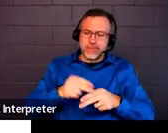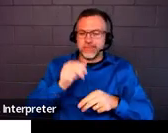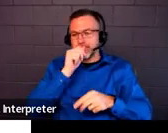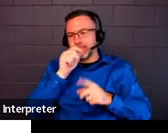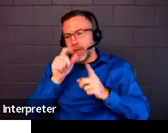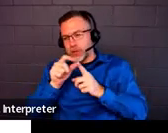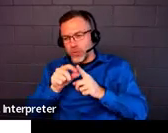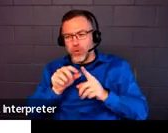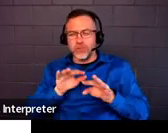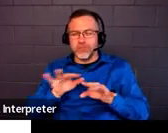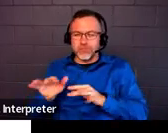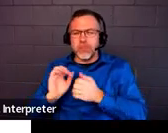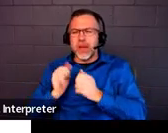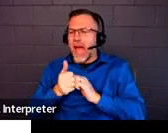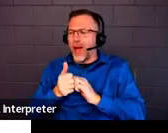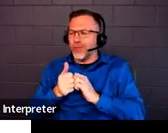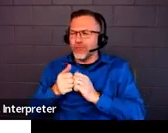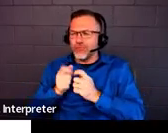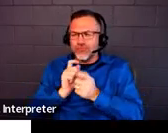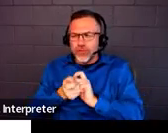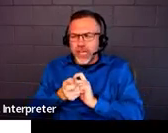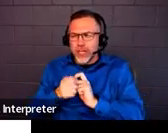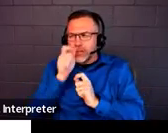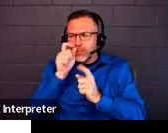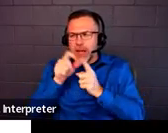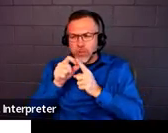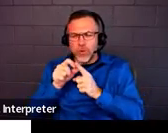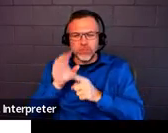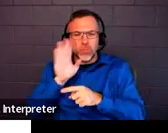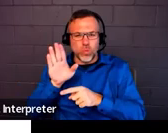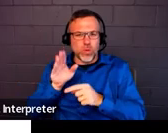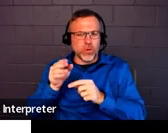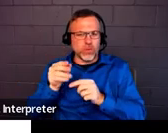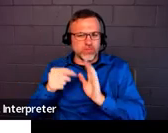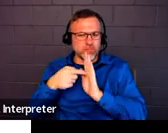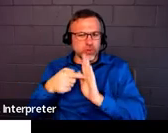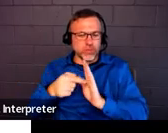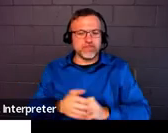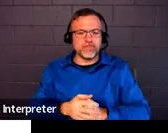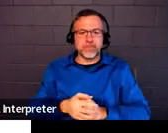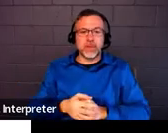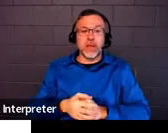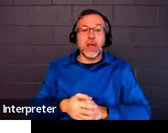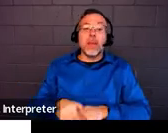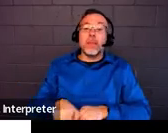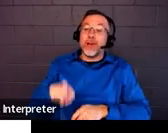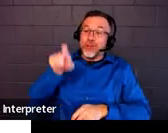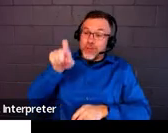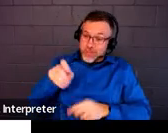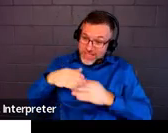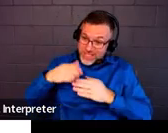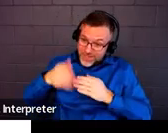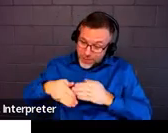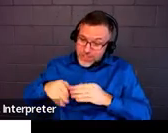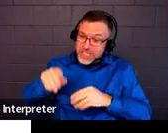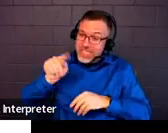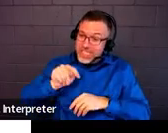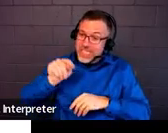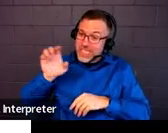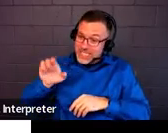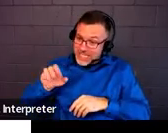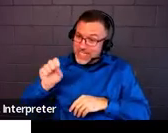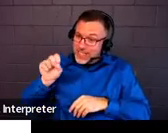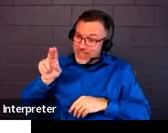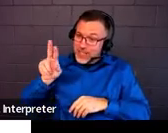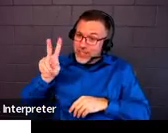reset your password. This can only happen if you have completed the test coordinator survey. Otherwise, I don't